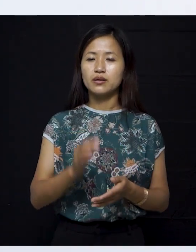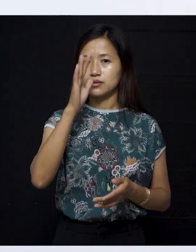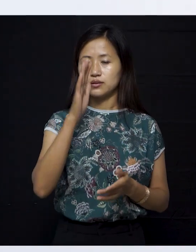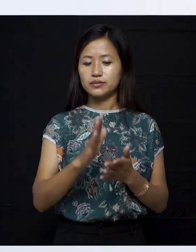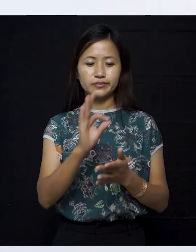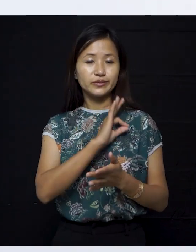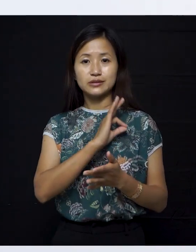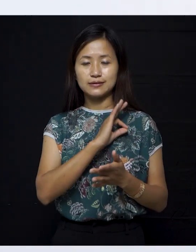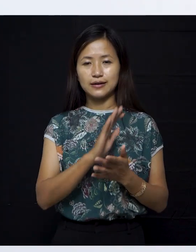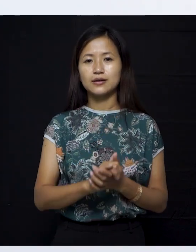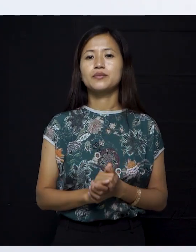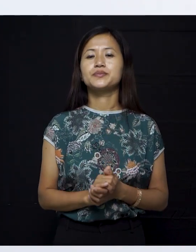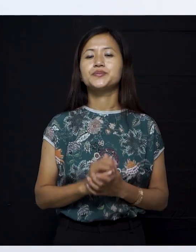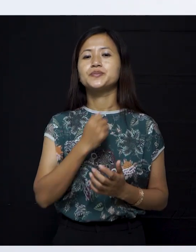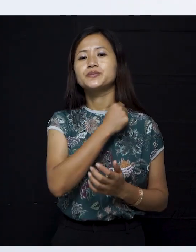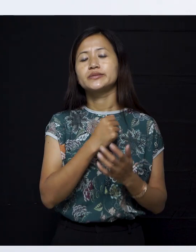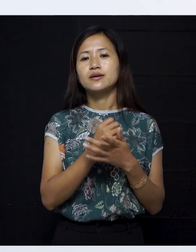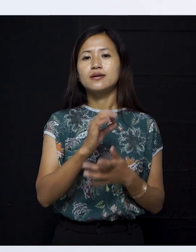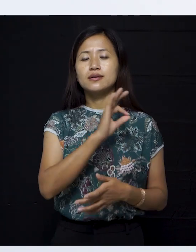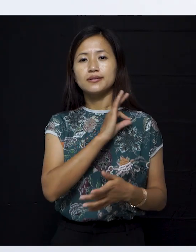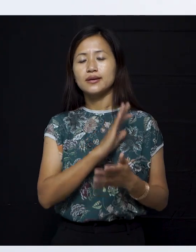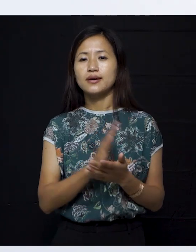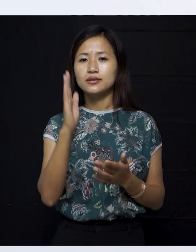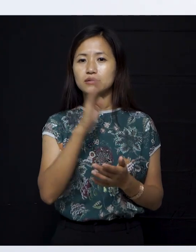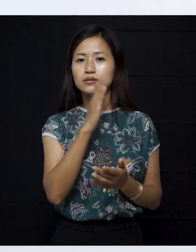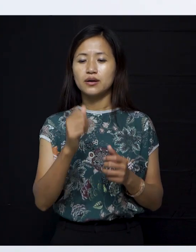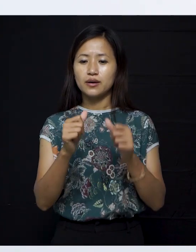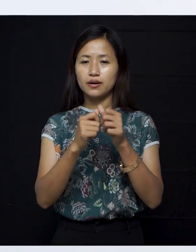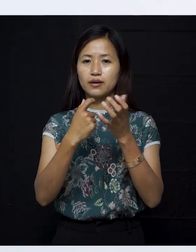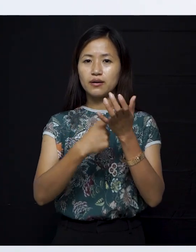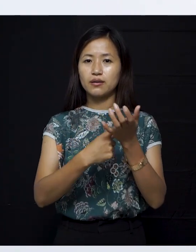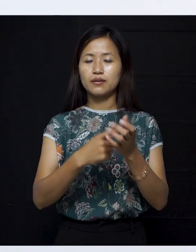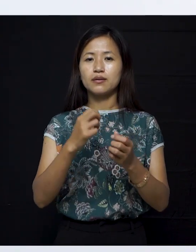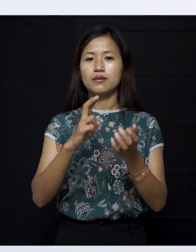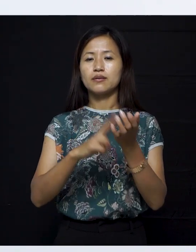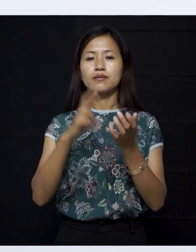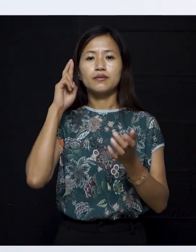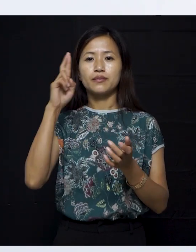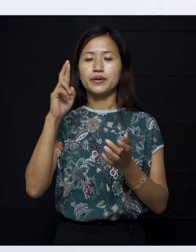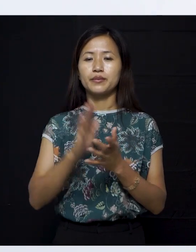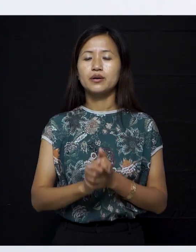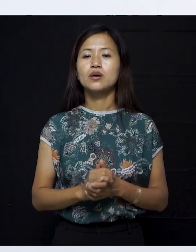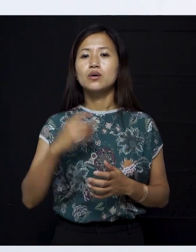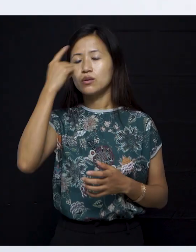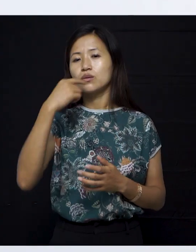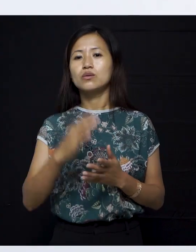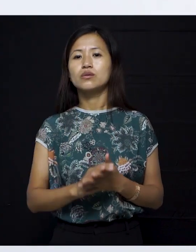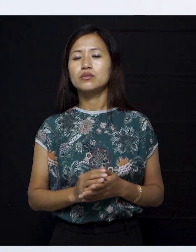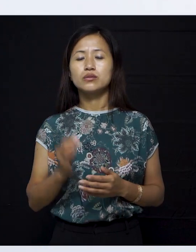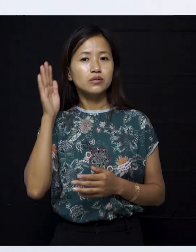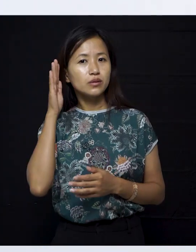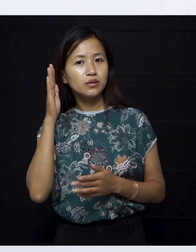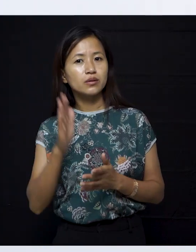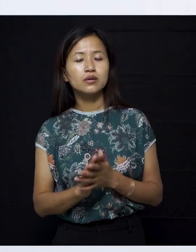song that is composed by A.R. Rahman. Example. Debu likes to listen